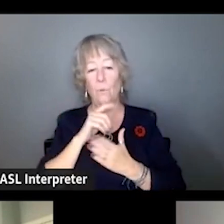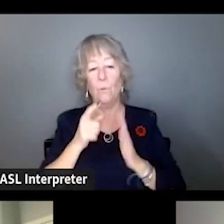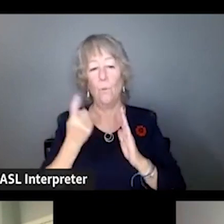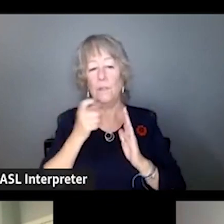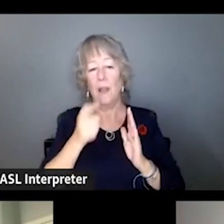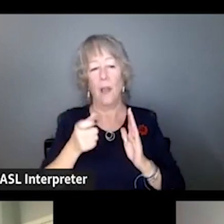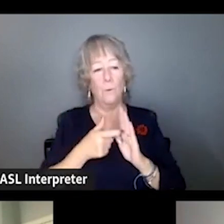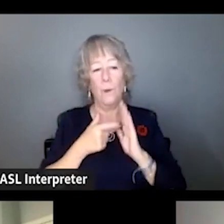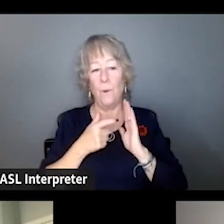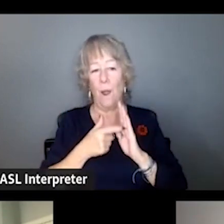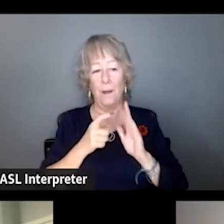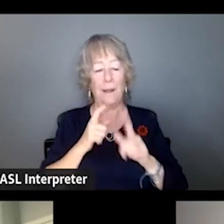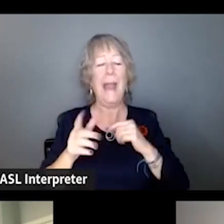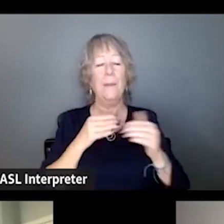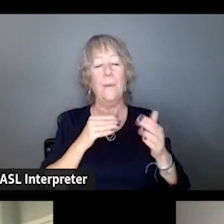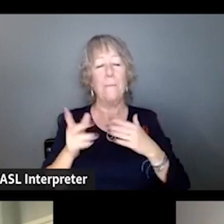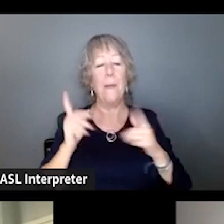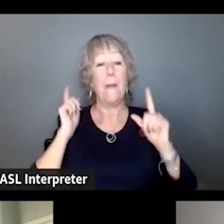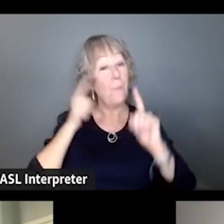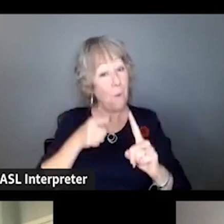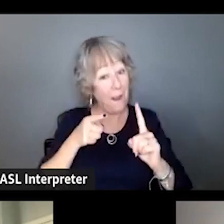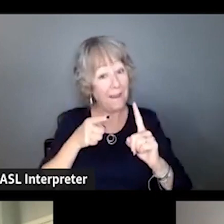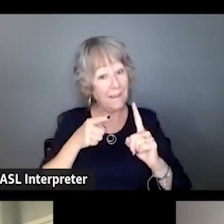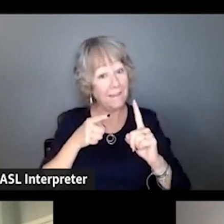they're all gone. Anyway, what I'm trying to get to is